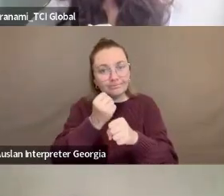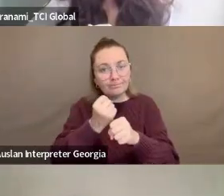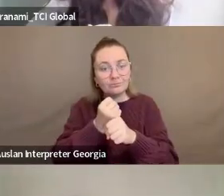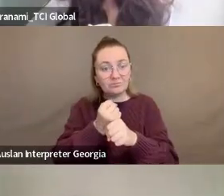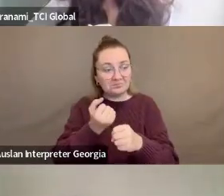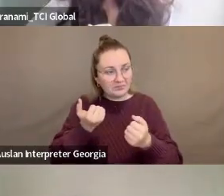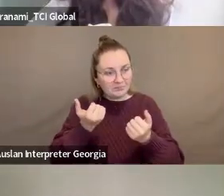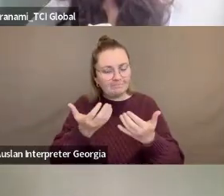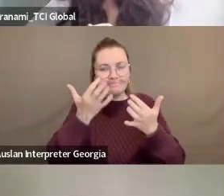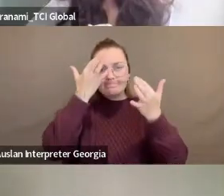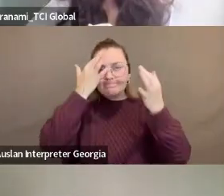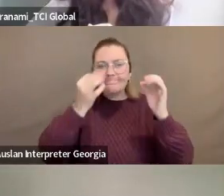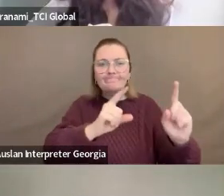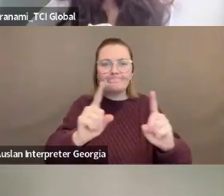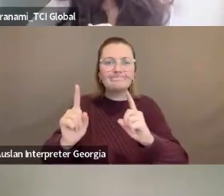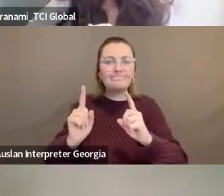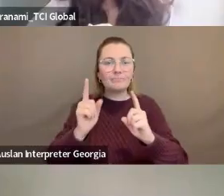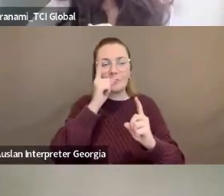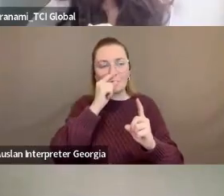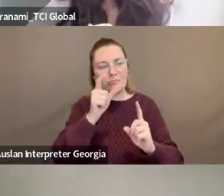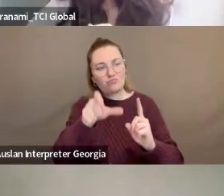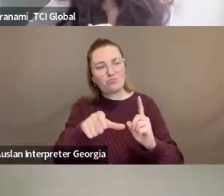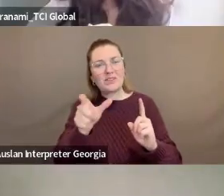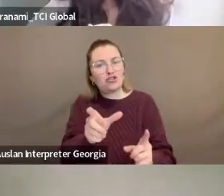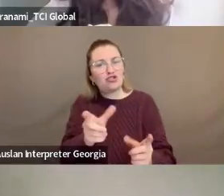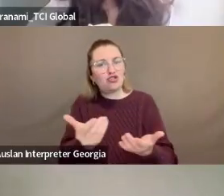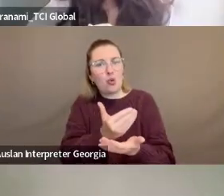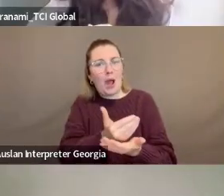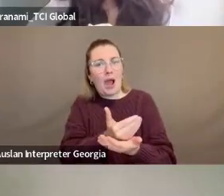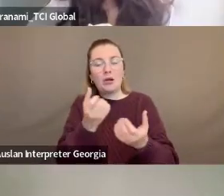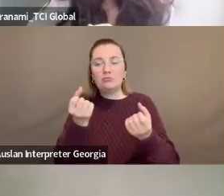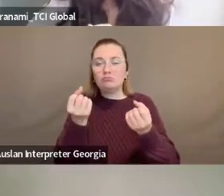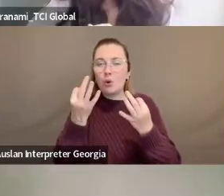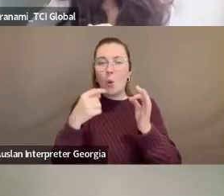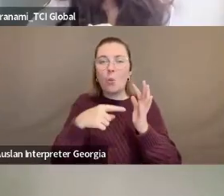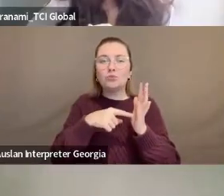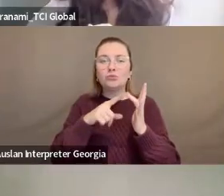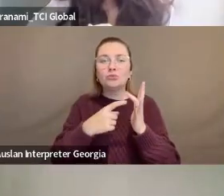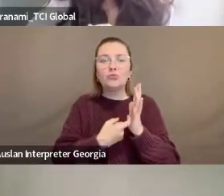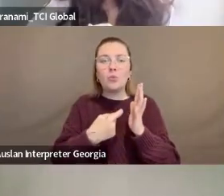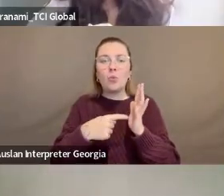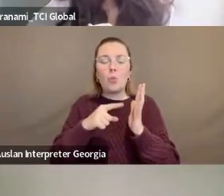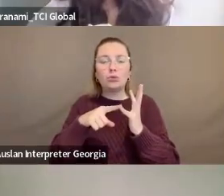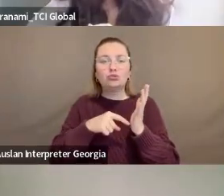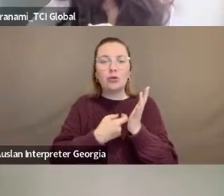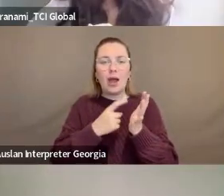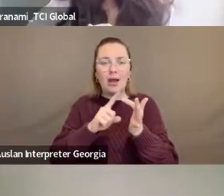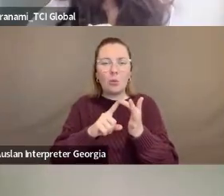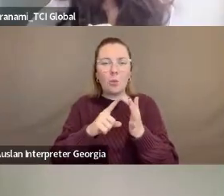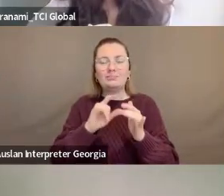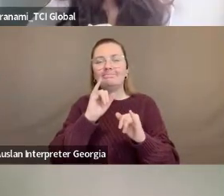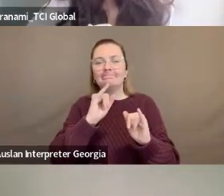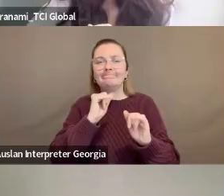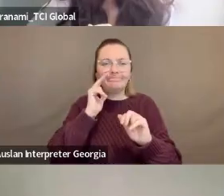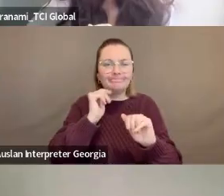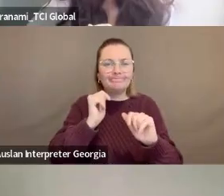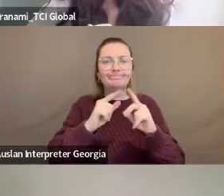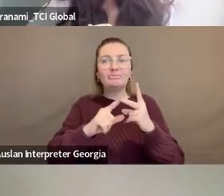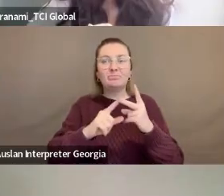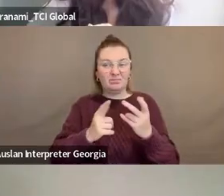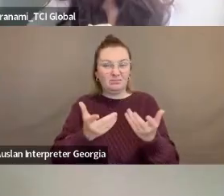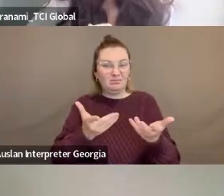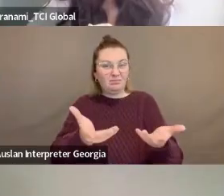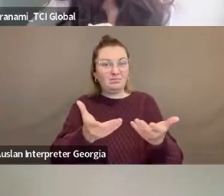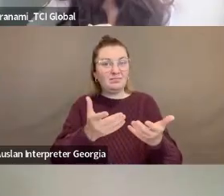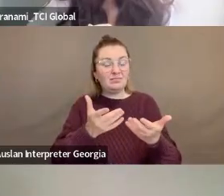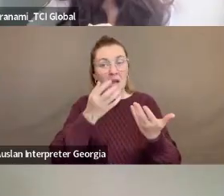liberty and security of person, freedom from torture and ill treatment, free and informed consent, and